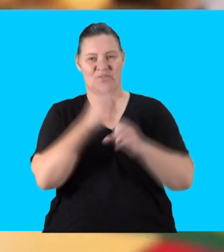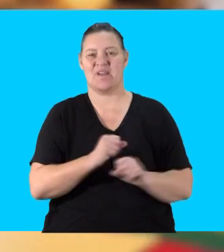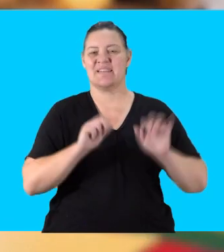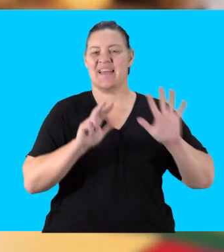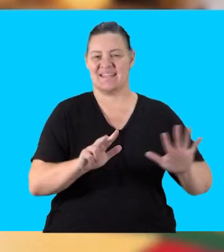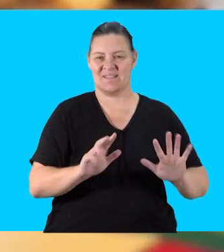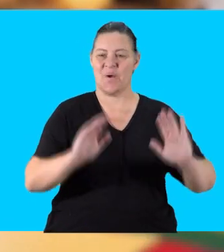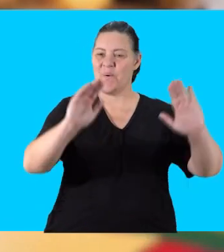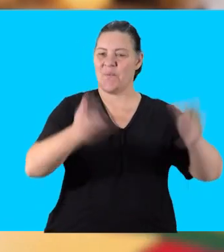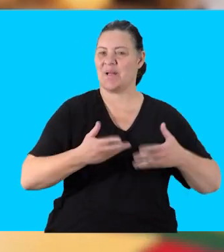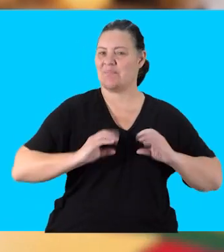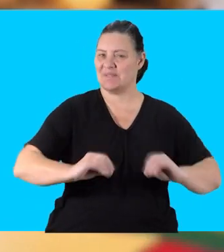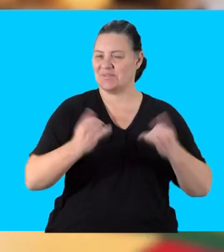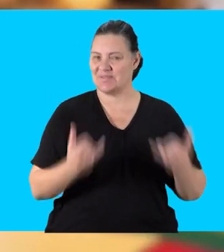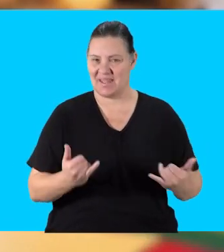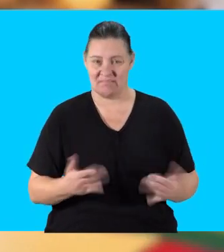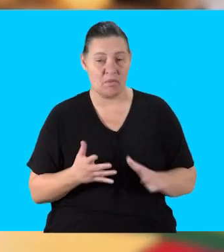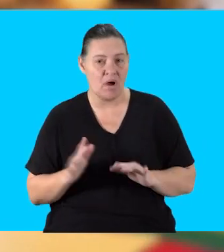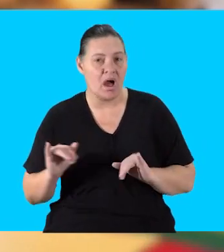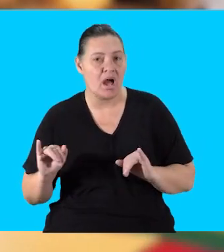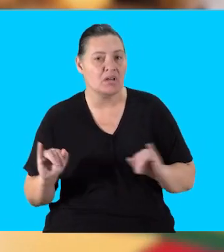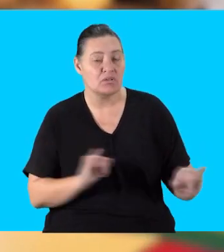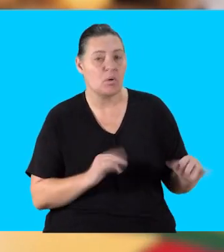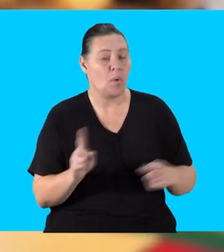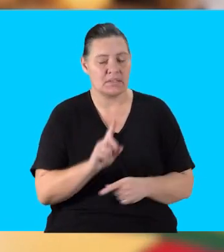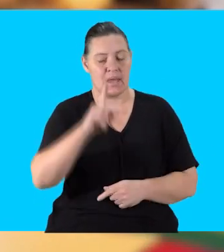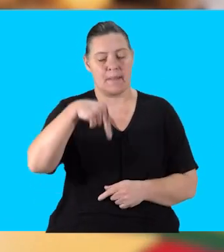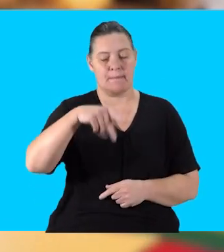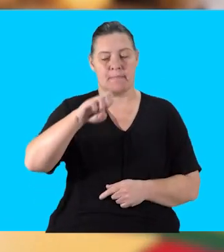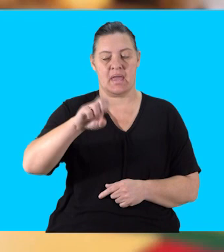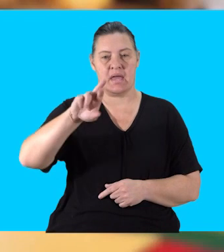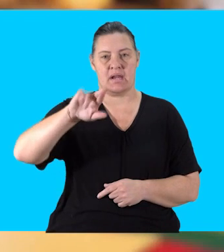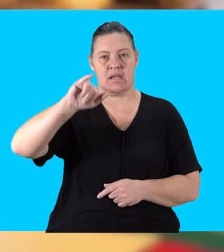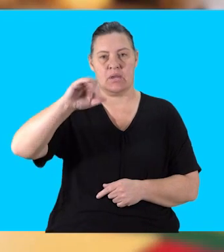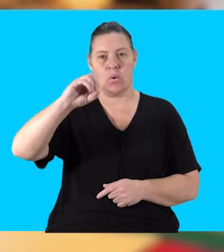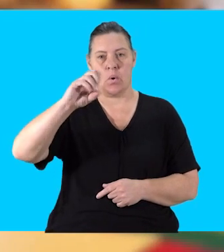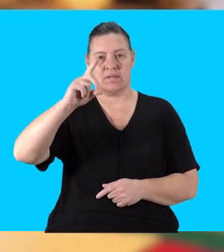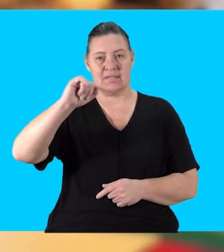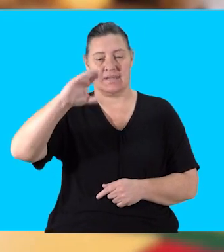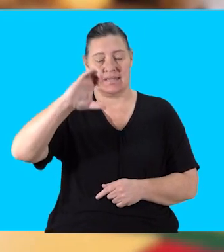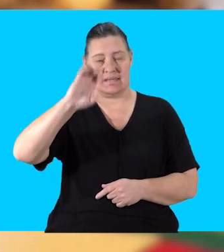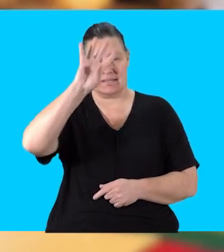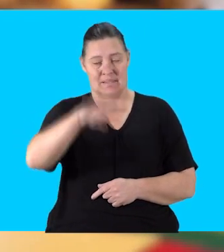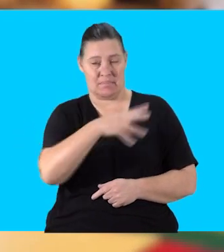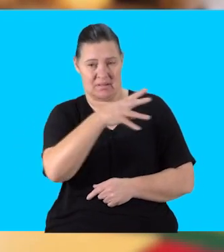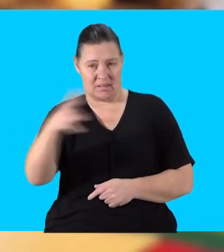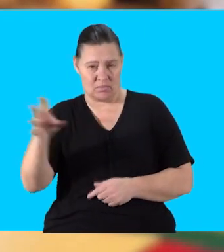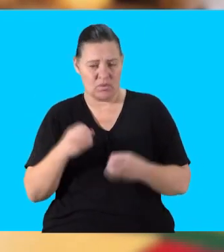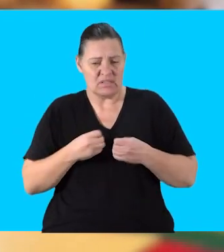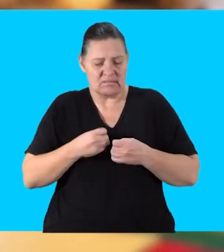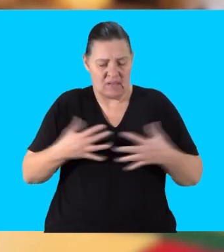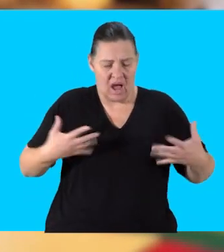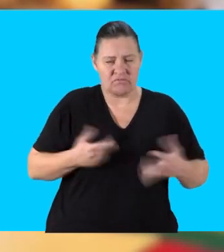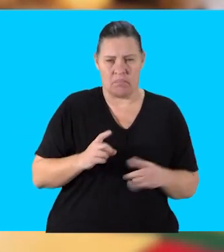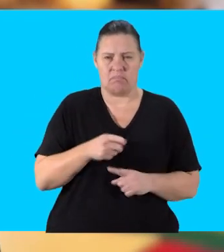Good day, grade 8s, and welcome to our lesson today where we introduce the periodic table. So we just need to start from